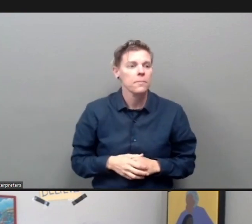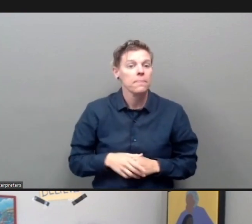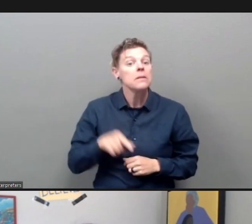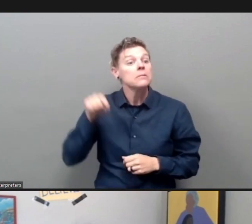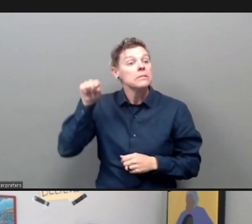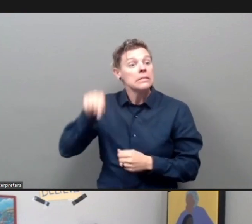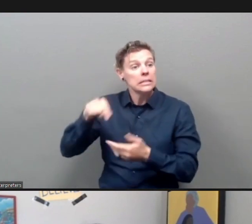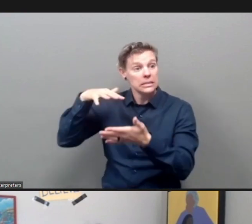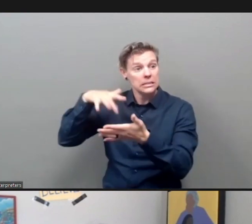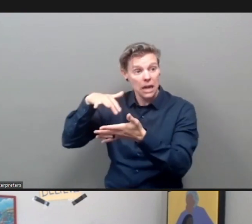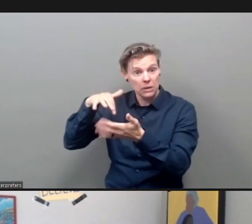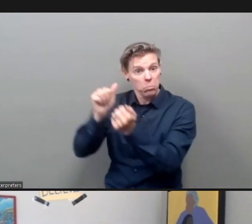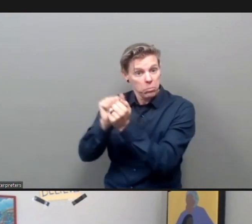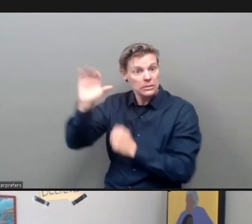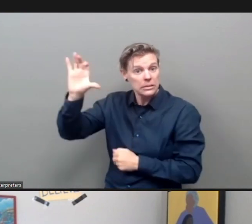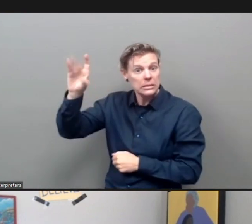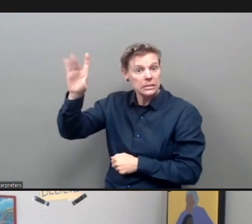promise.